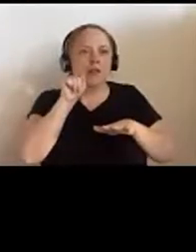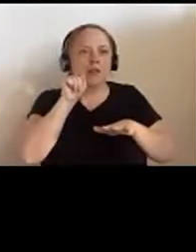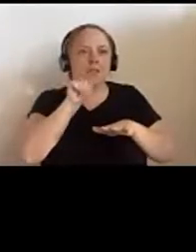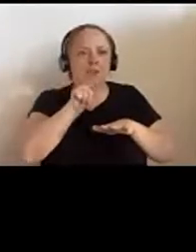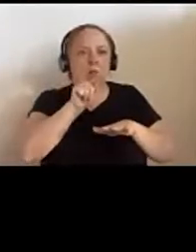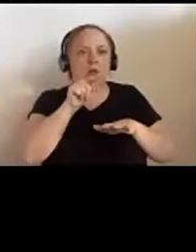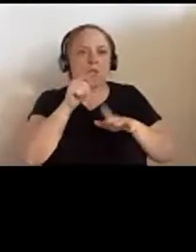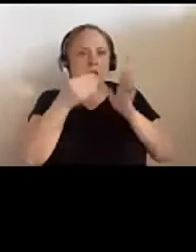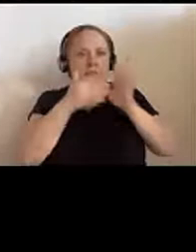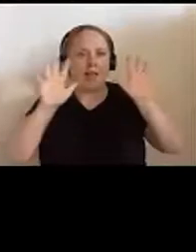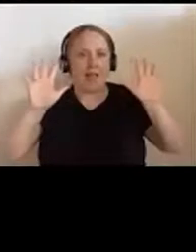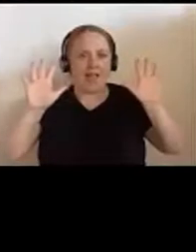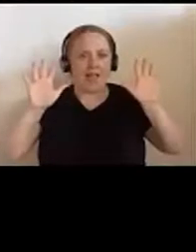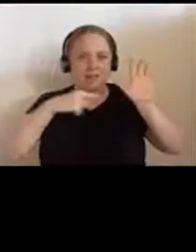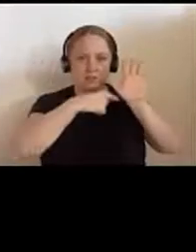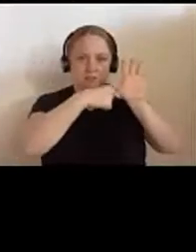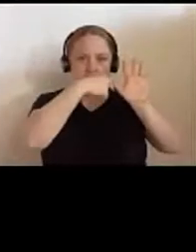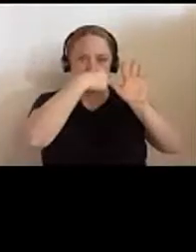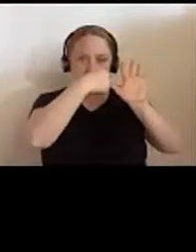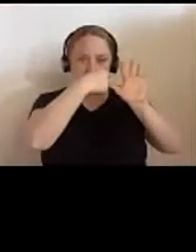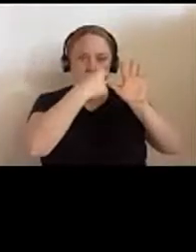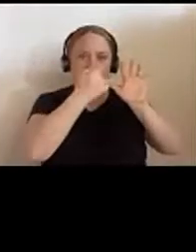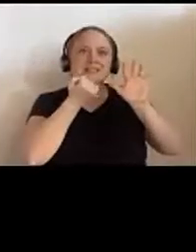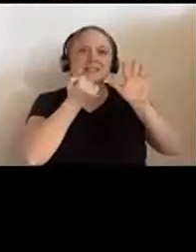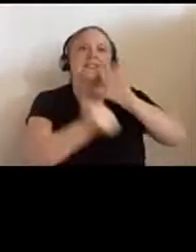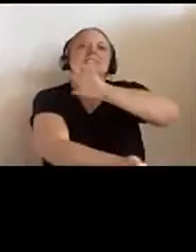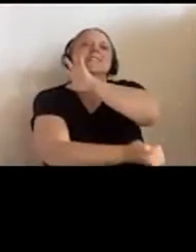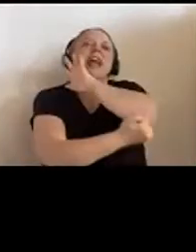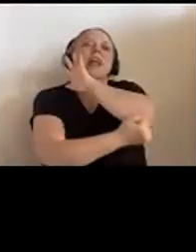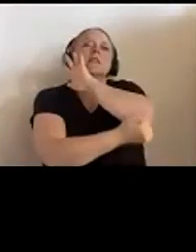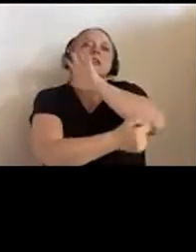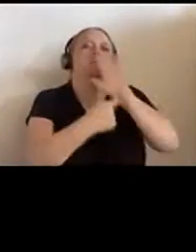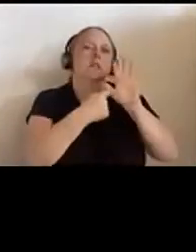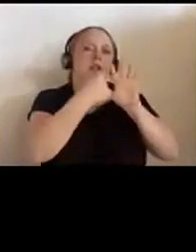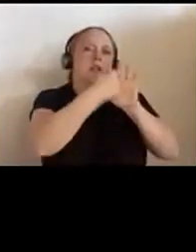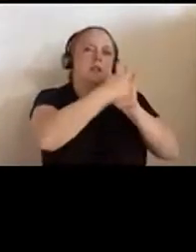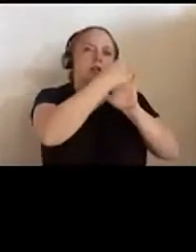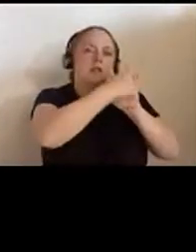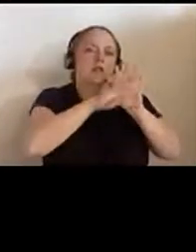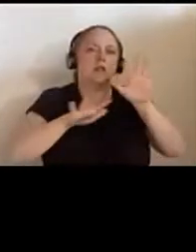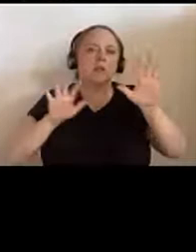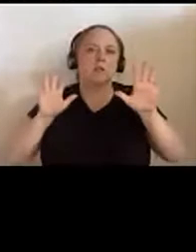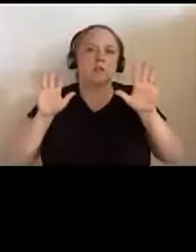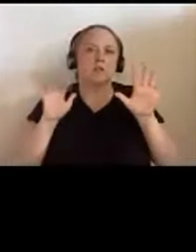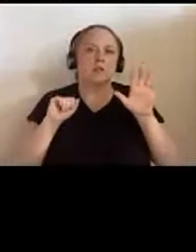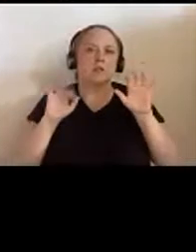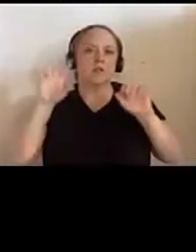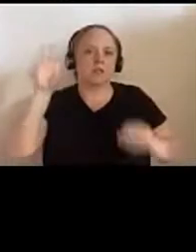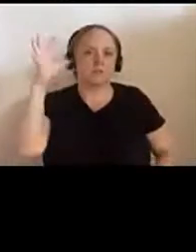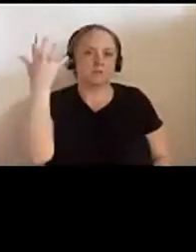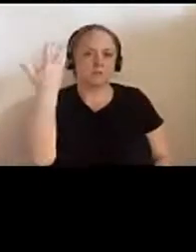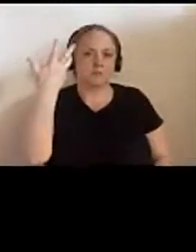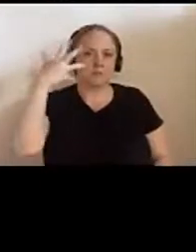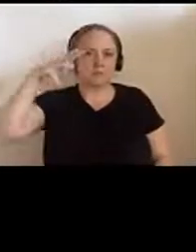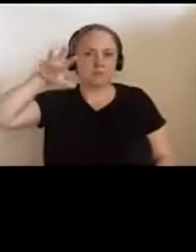create a skeleton of people's hands. And using the leap motion with the point cloud, you're able to turn this image around